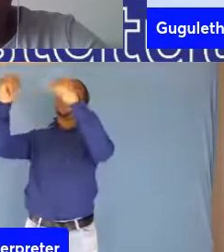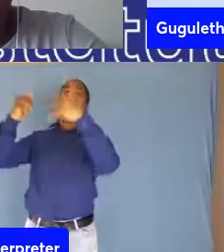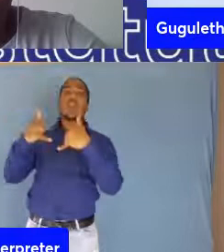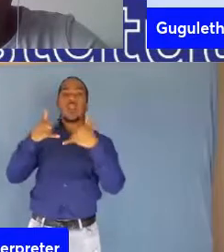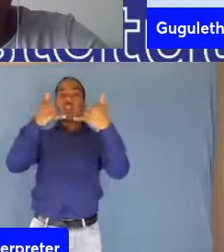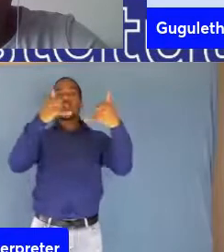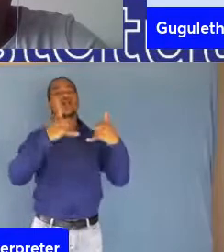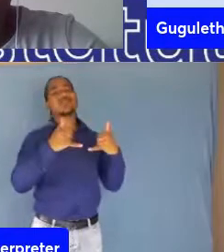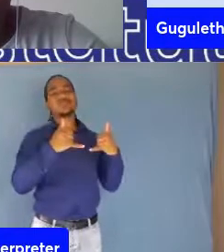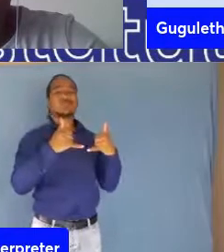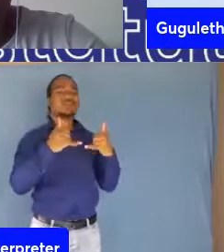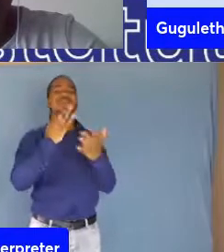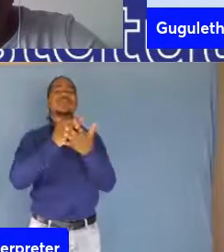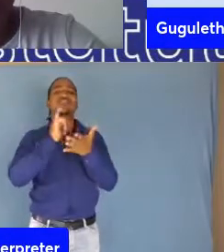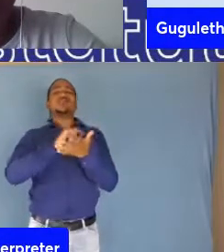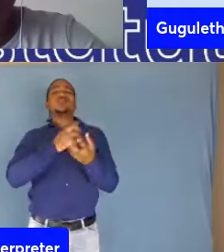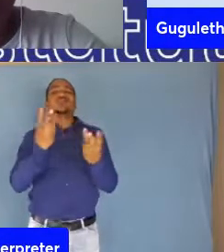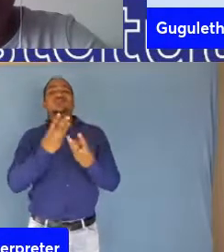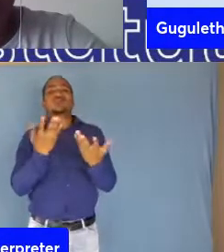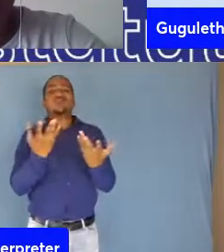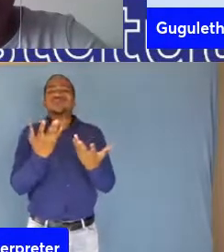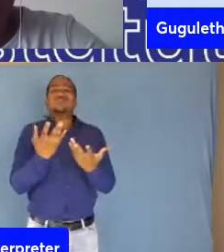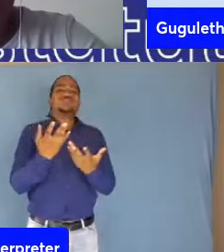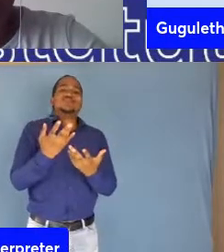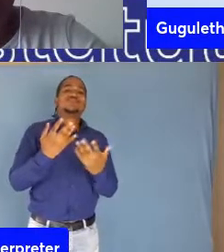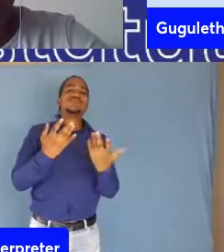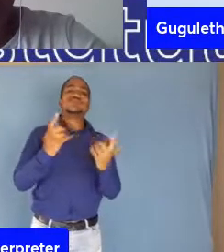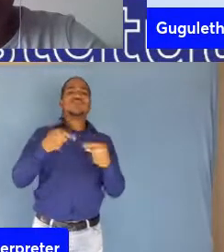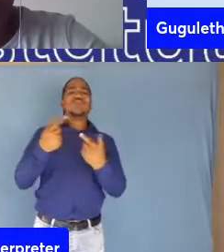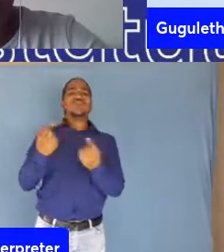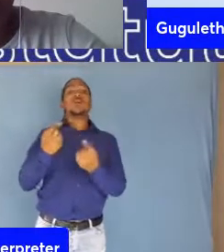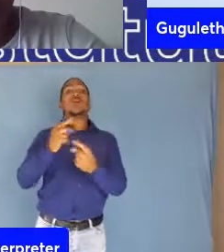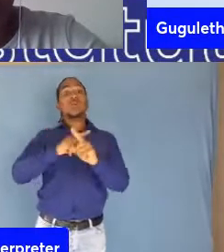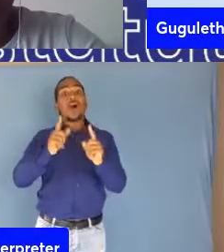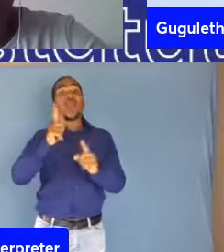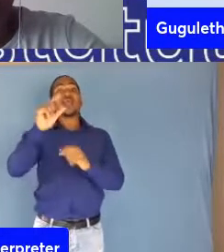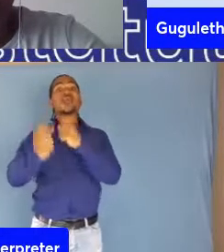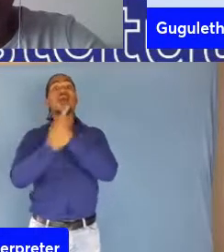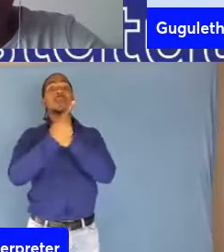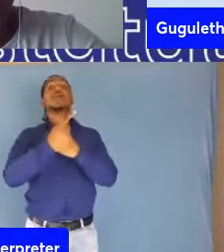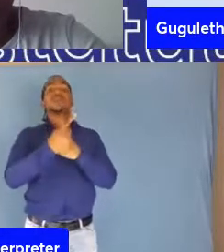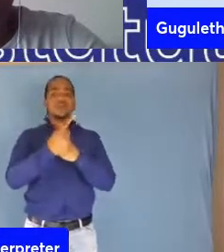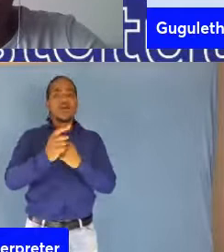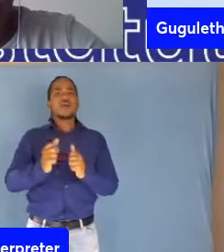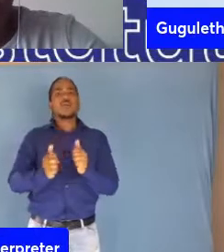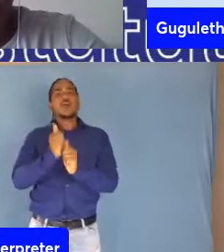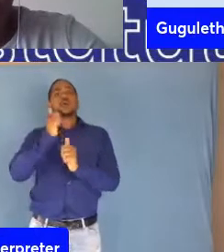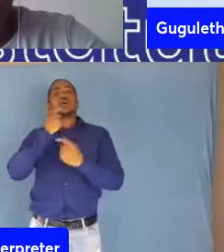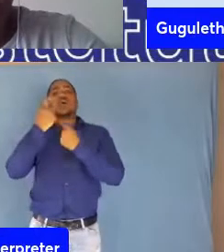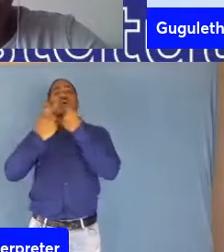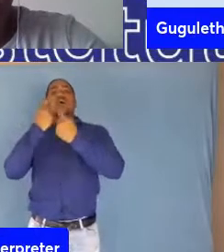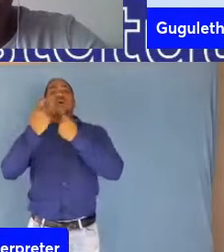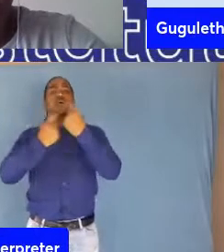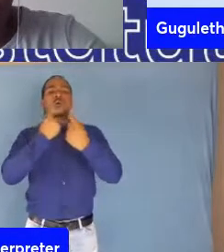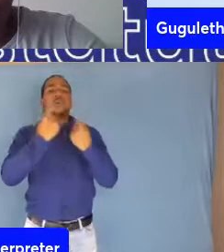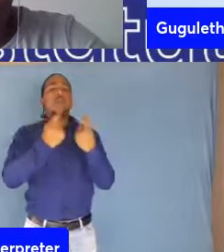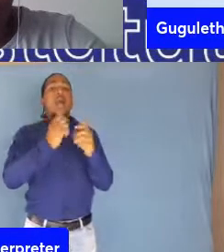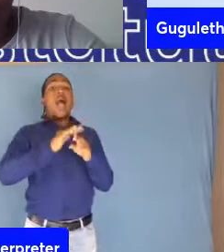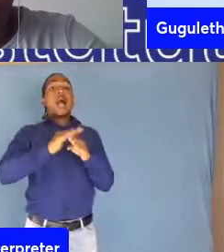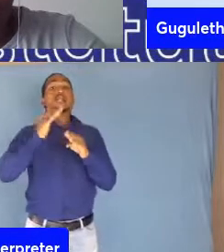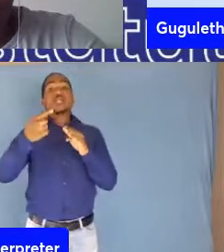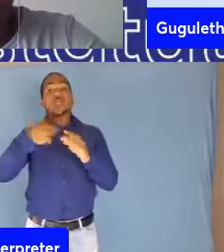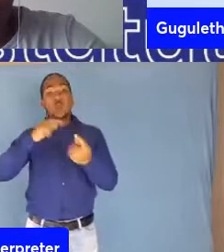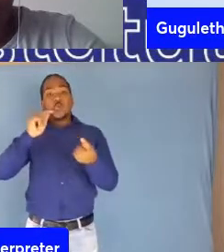want to do it. But then they are the first to complain. So, I mean, until we change our